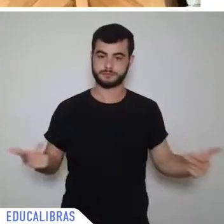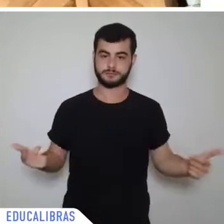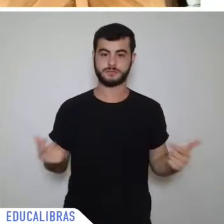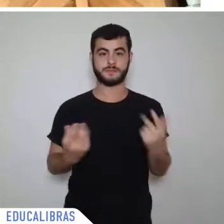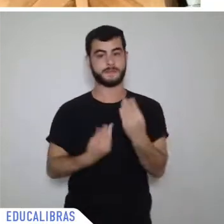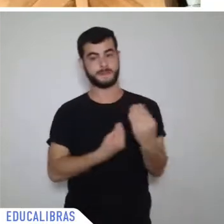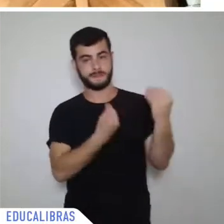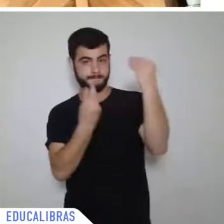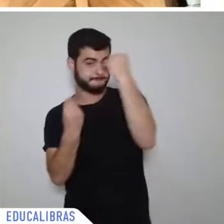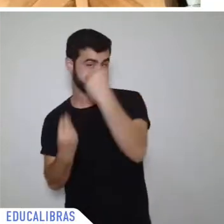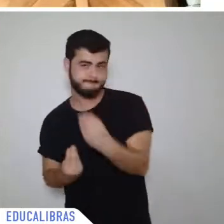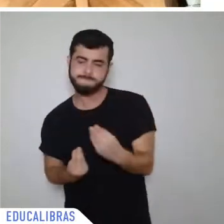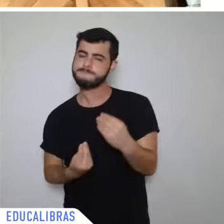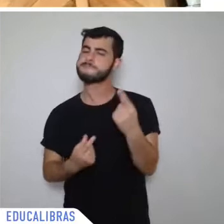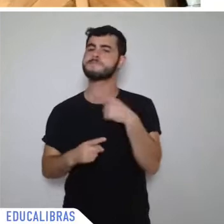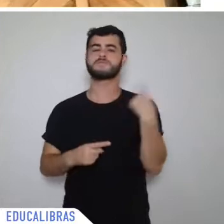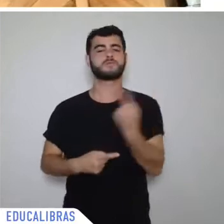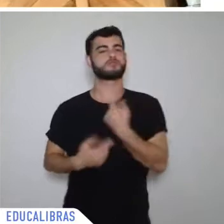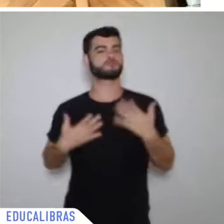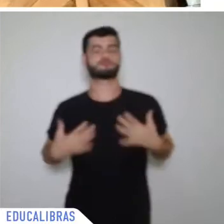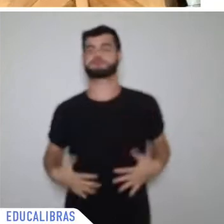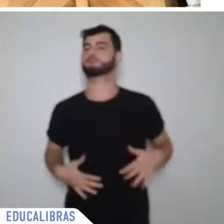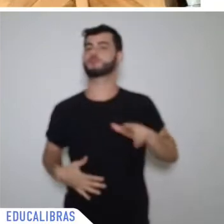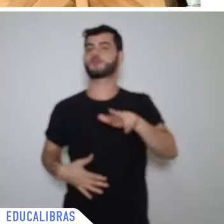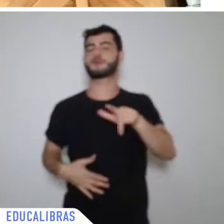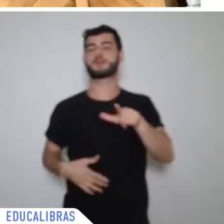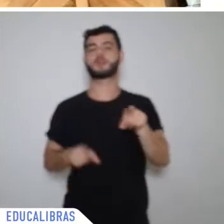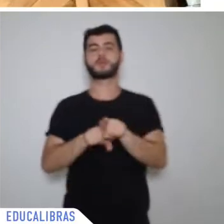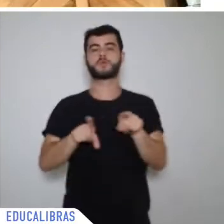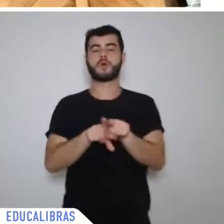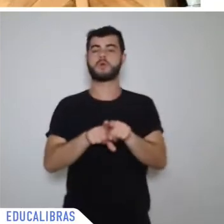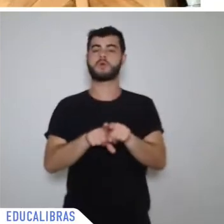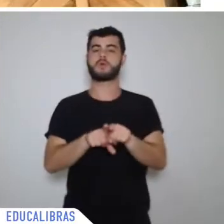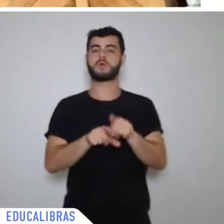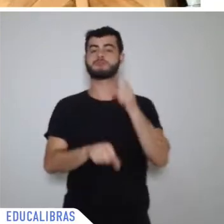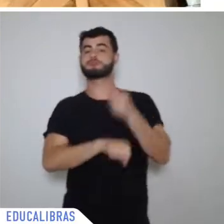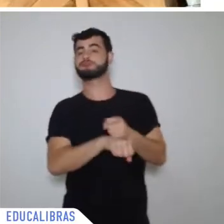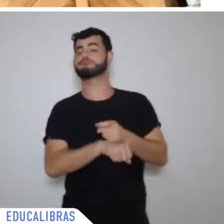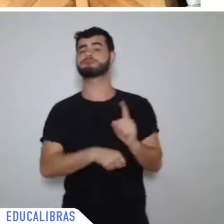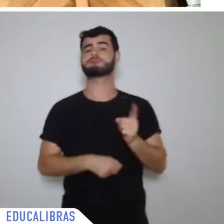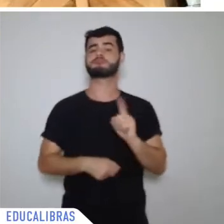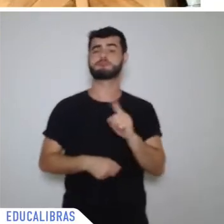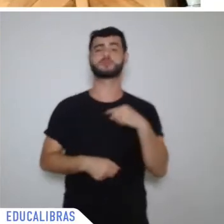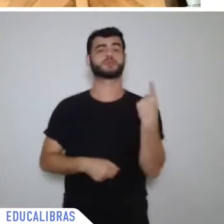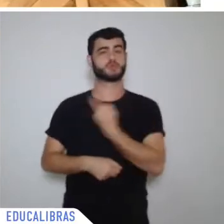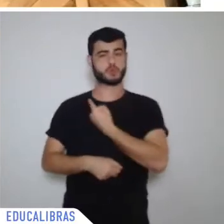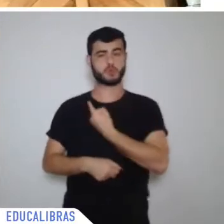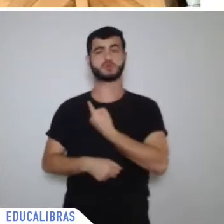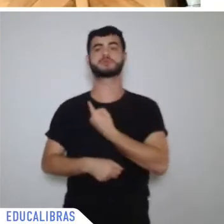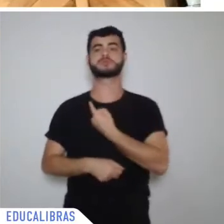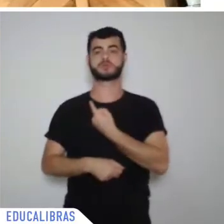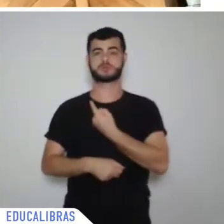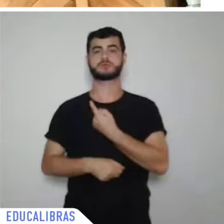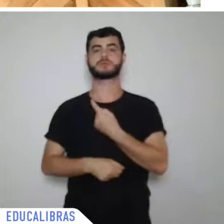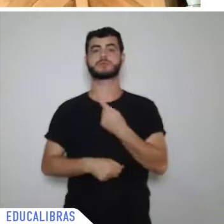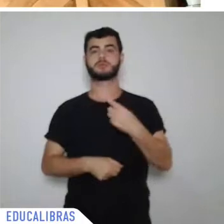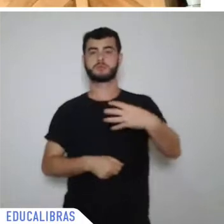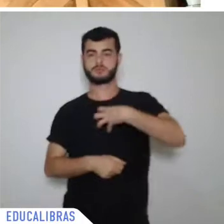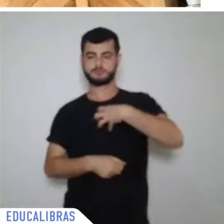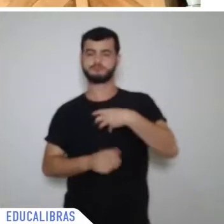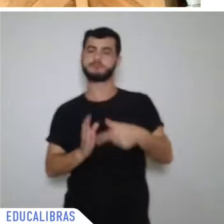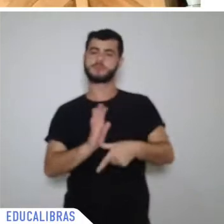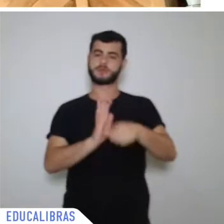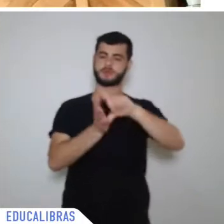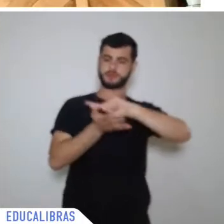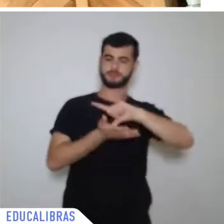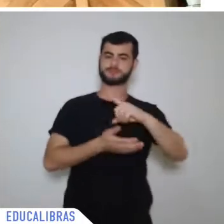or consider any other sexuality aspects. These are bodies that are